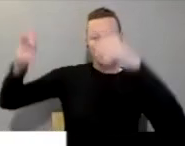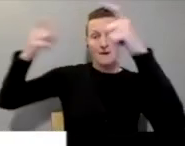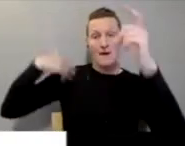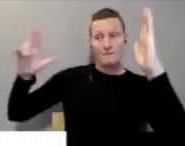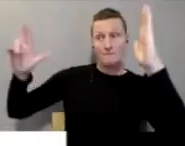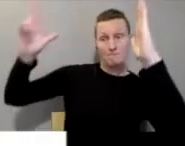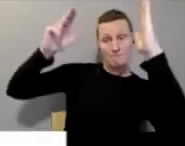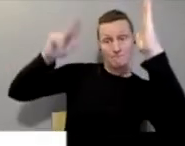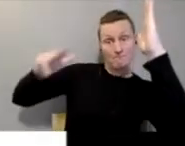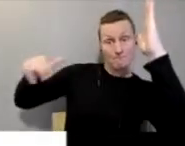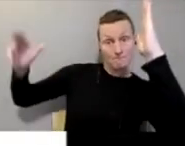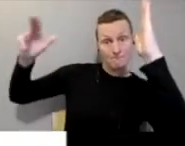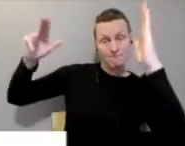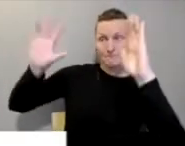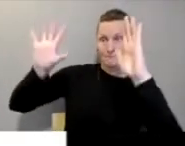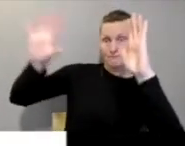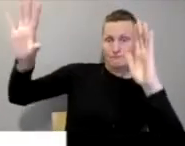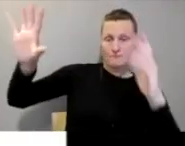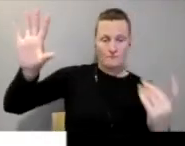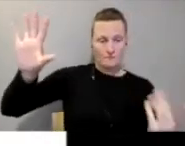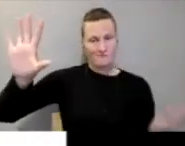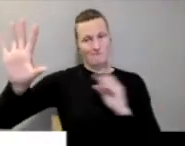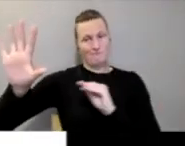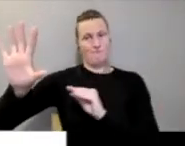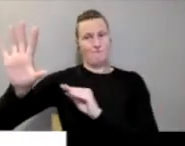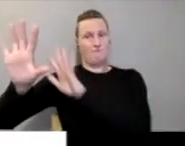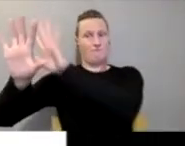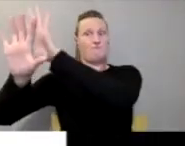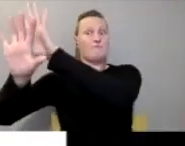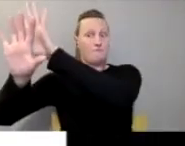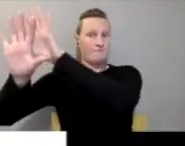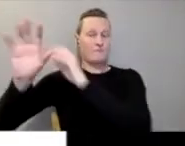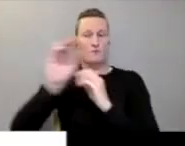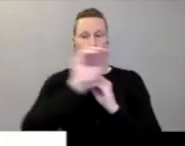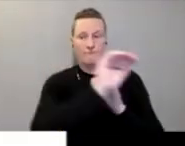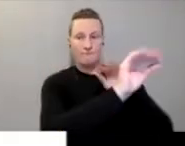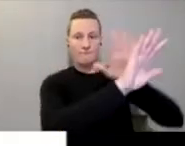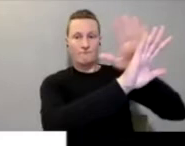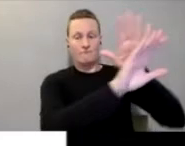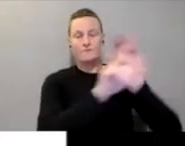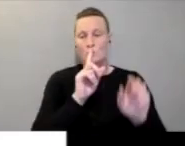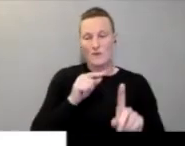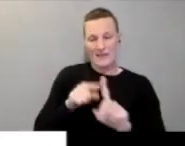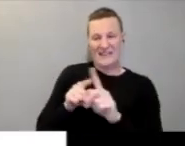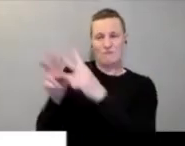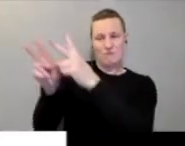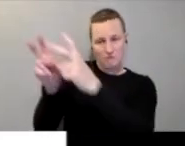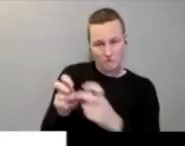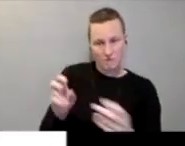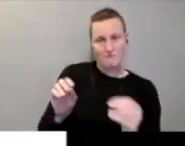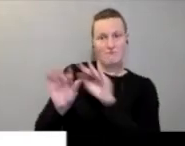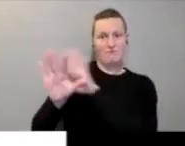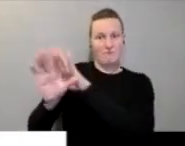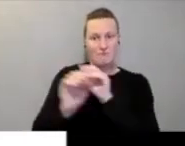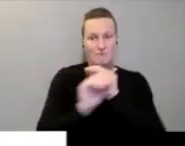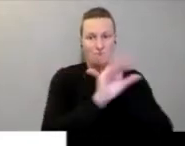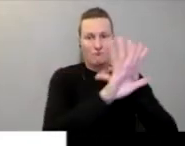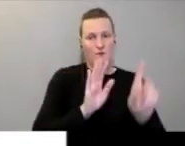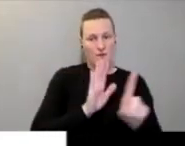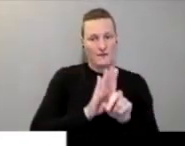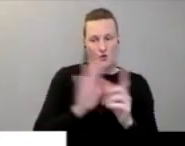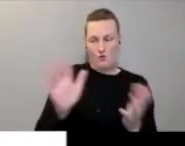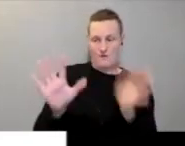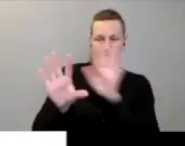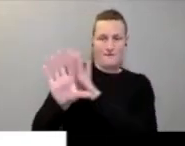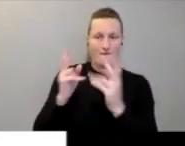the online as a public forum, but we do also, especially in post-COVID, we